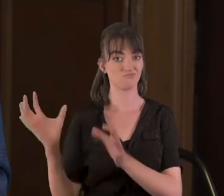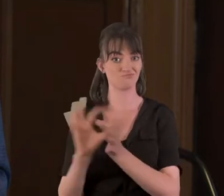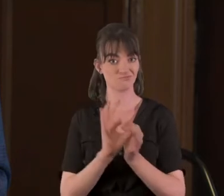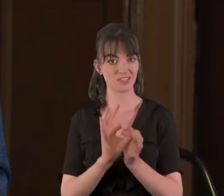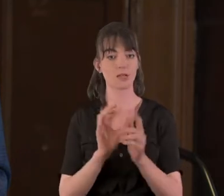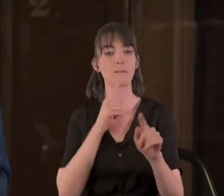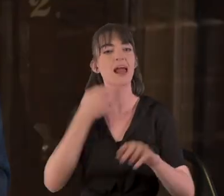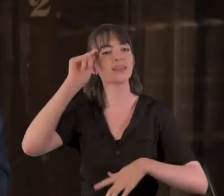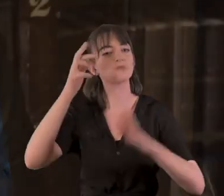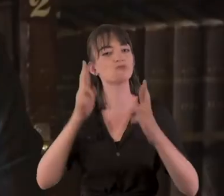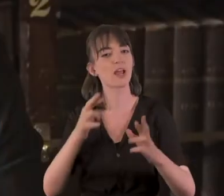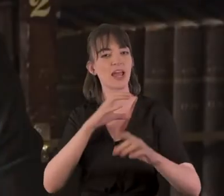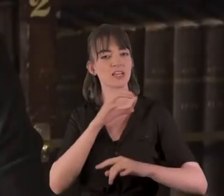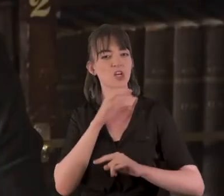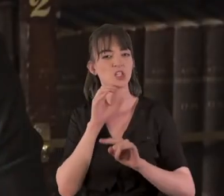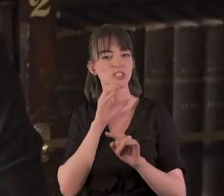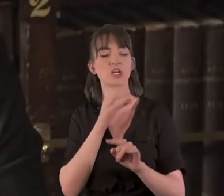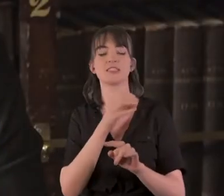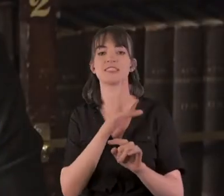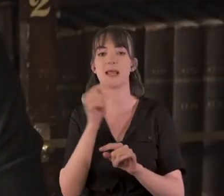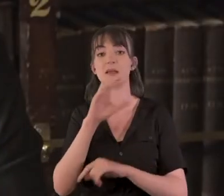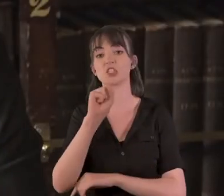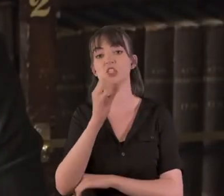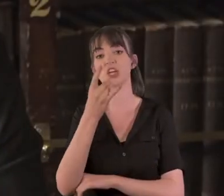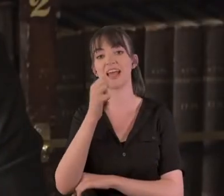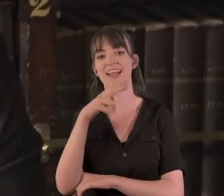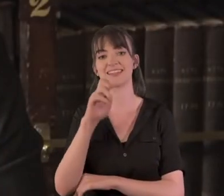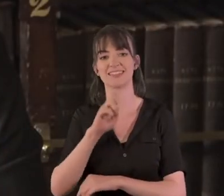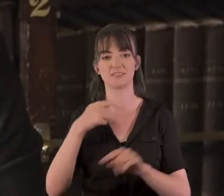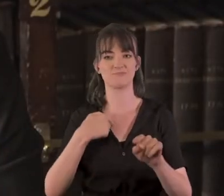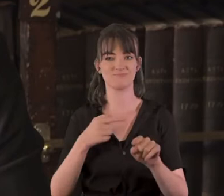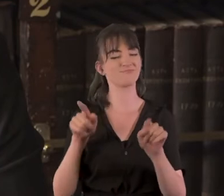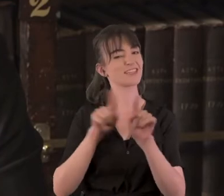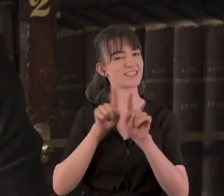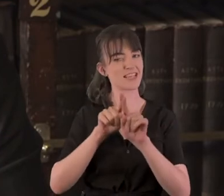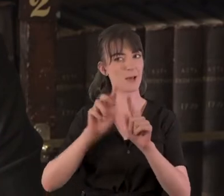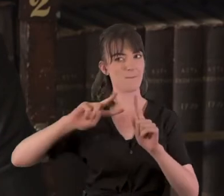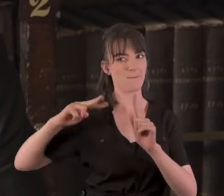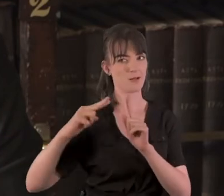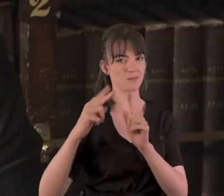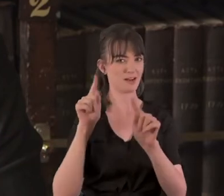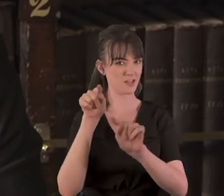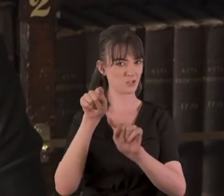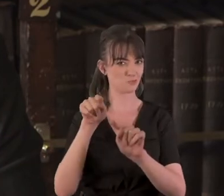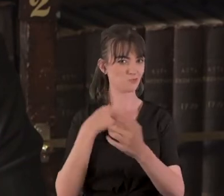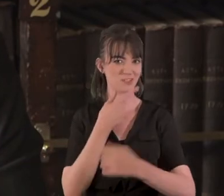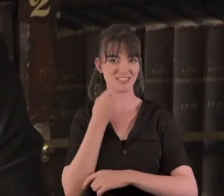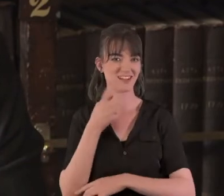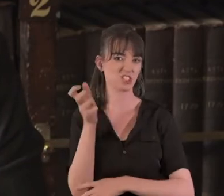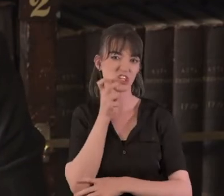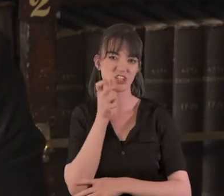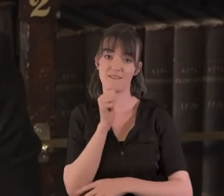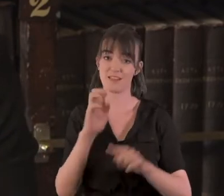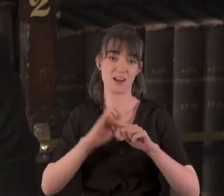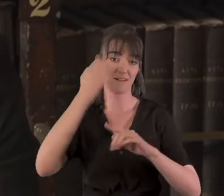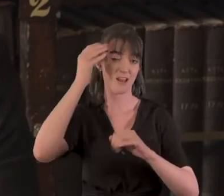though. I think his cousin Shane Leslie would have shared your view of Winston's lack of knowledge of Ireland during this period.